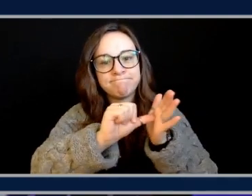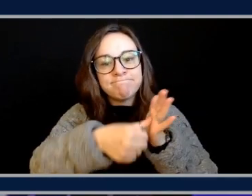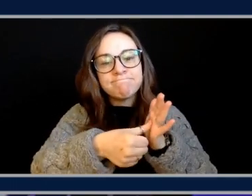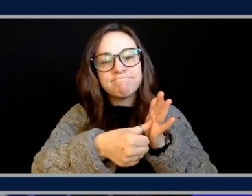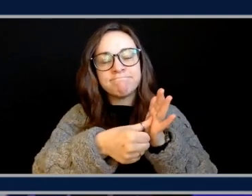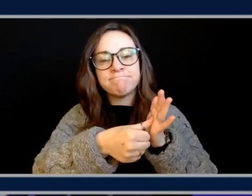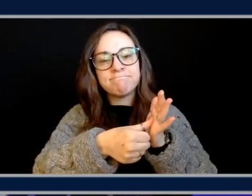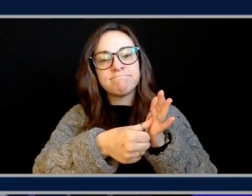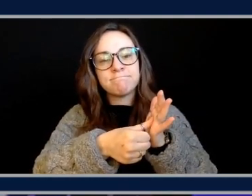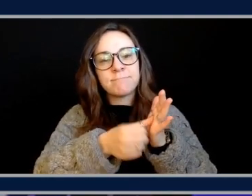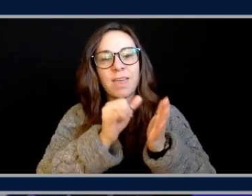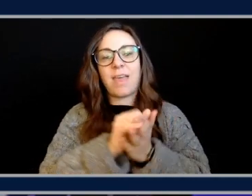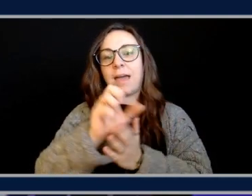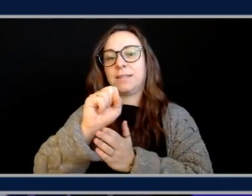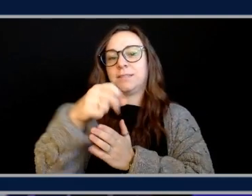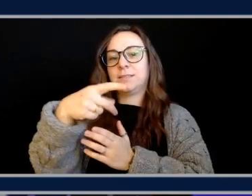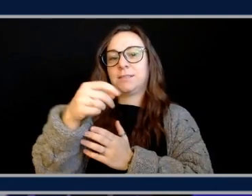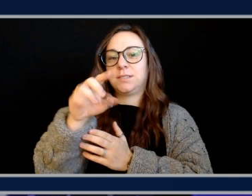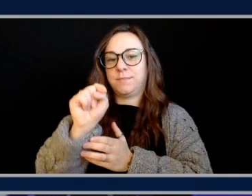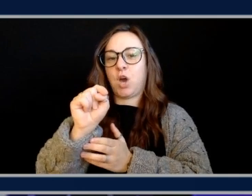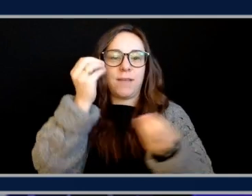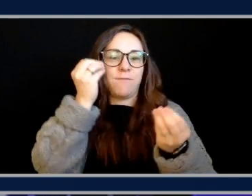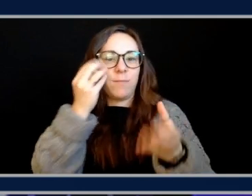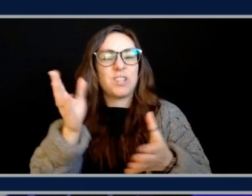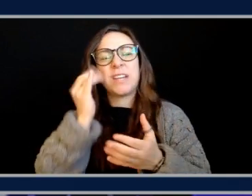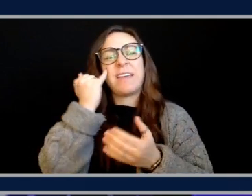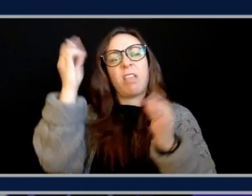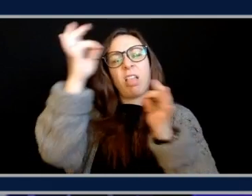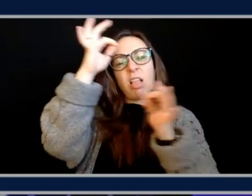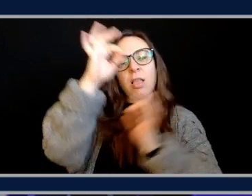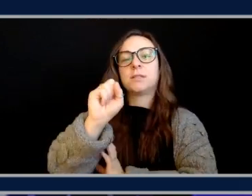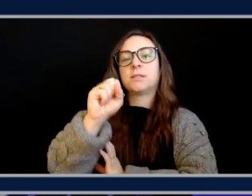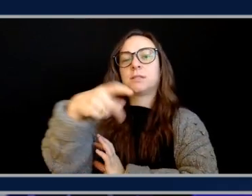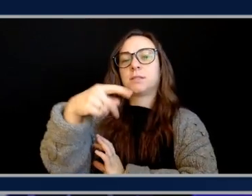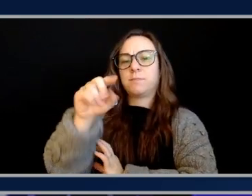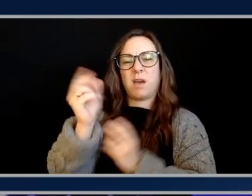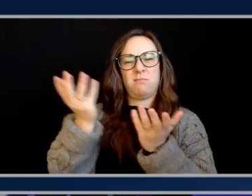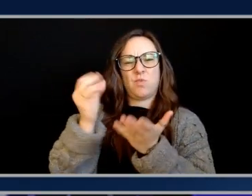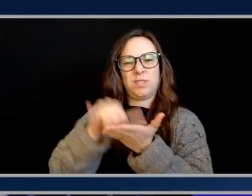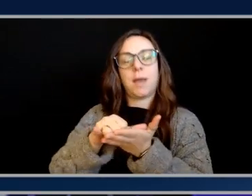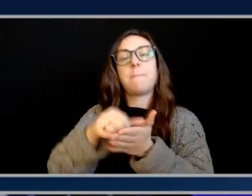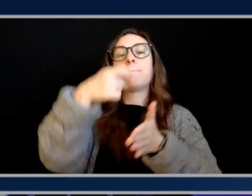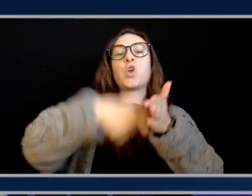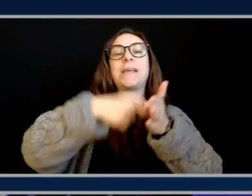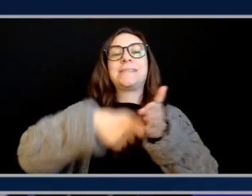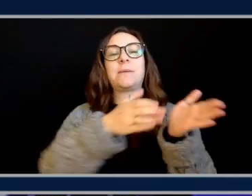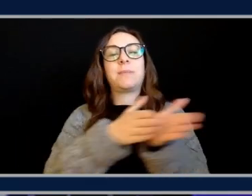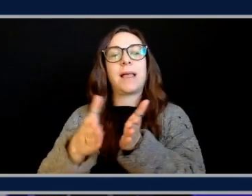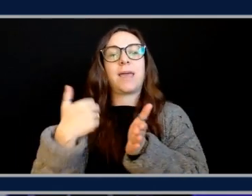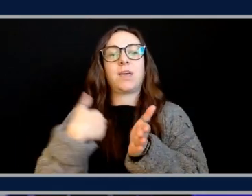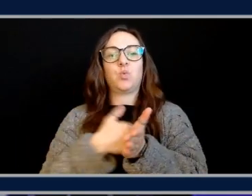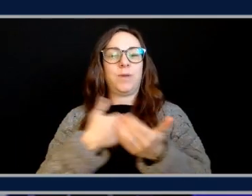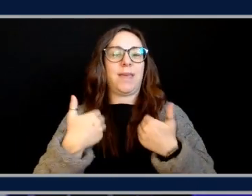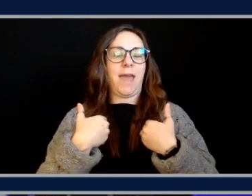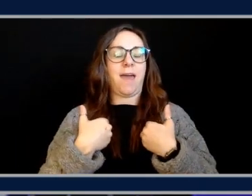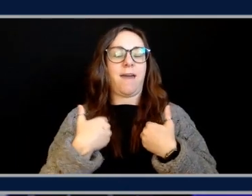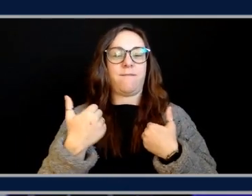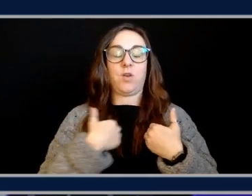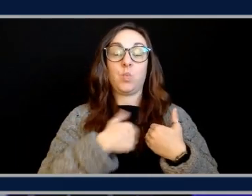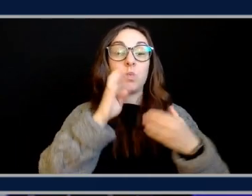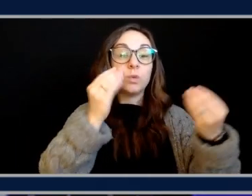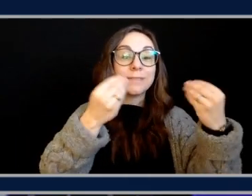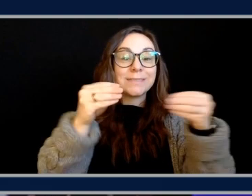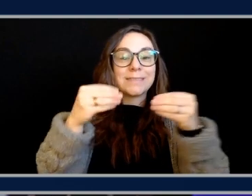Spot information as well. So for those who don't know, Spot is a pricing plan that we have, and where we sell surplus